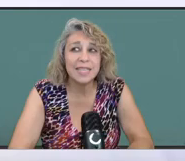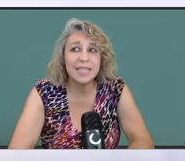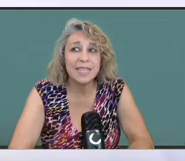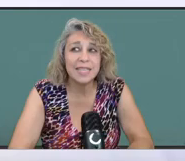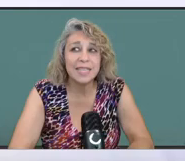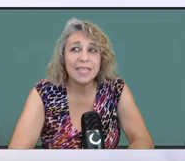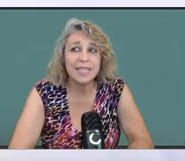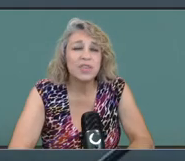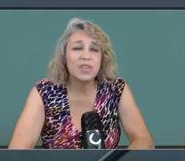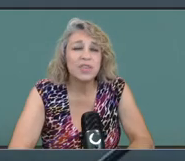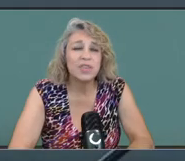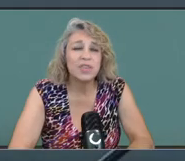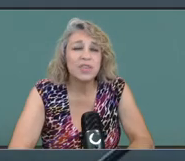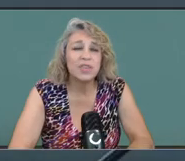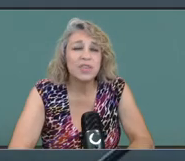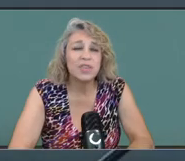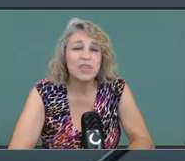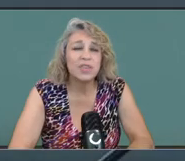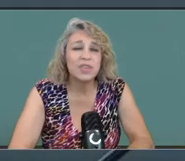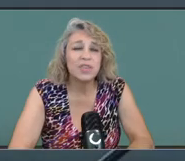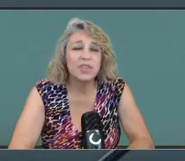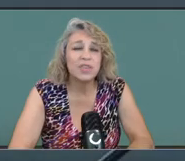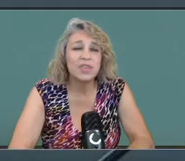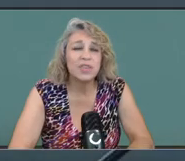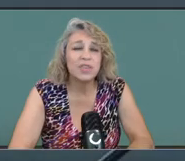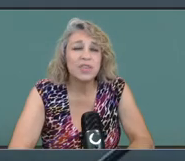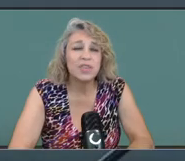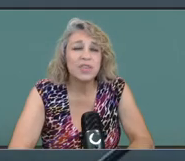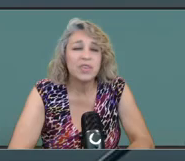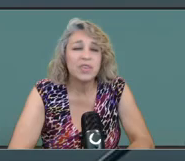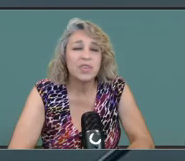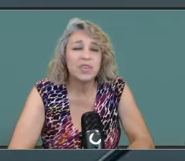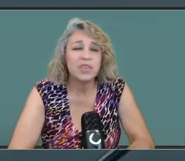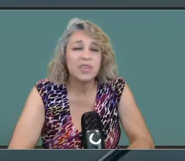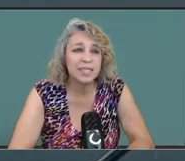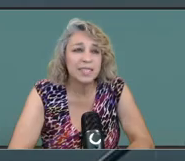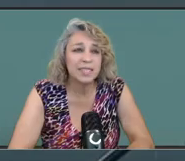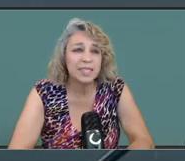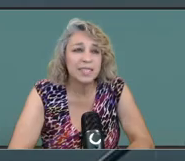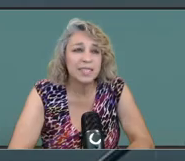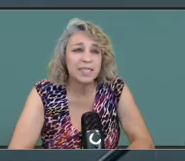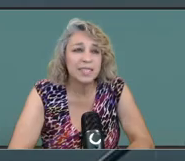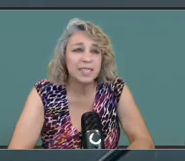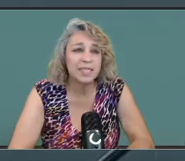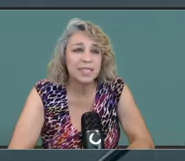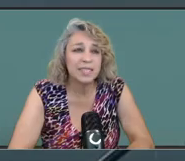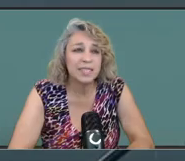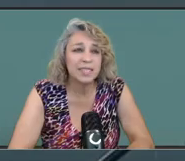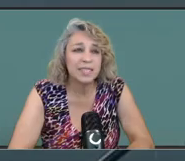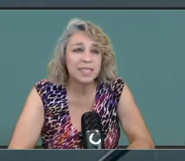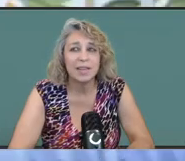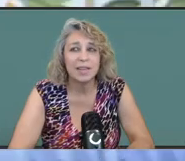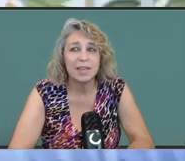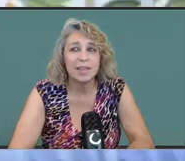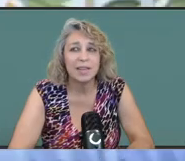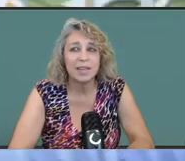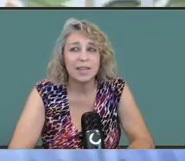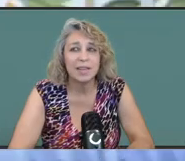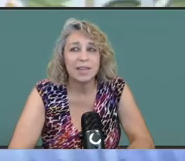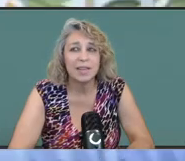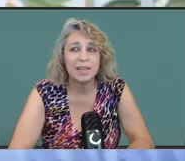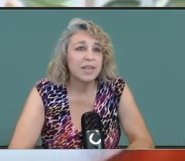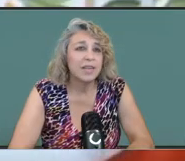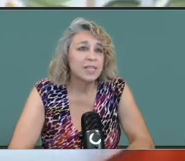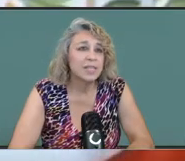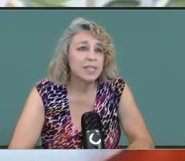to demonstrate that there is not a need to increase taxes or create new taxes,